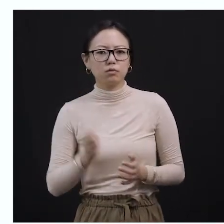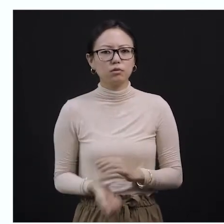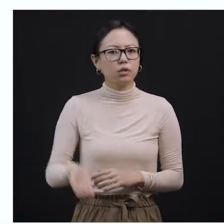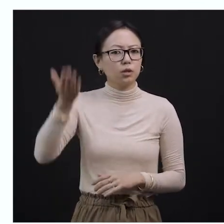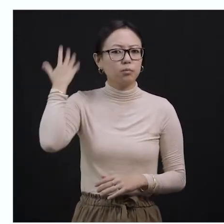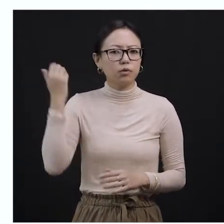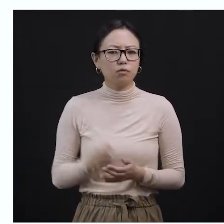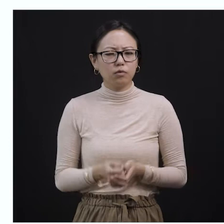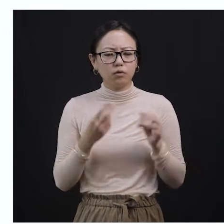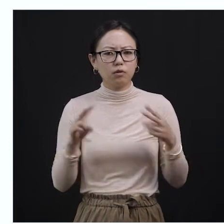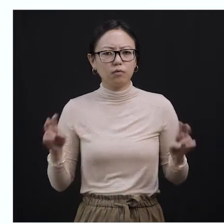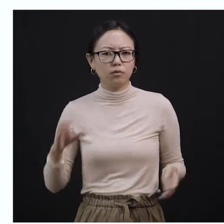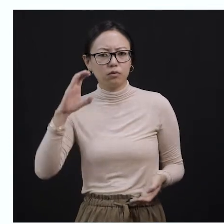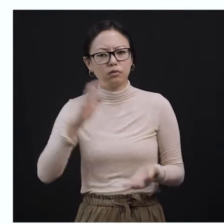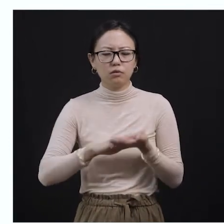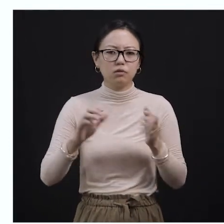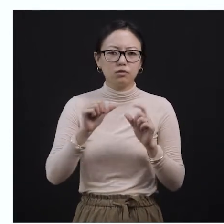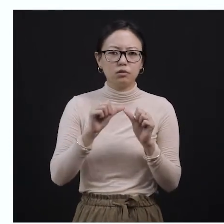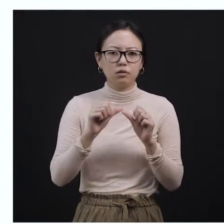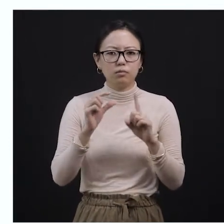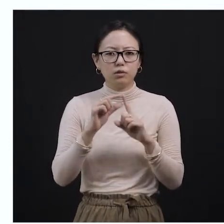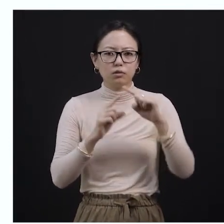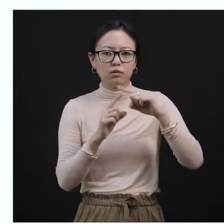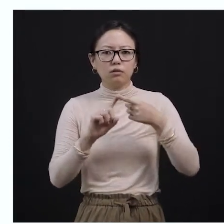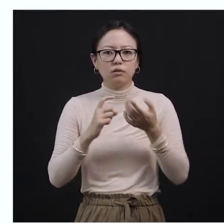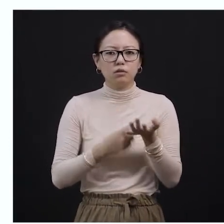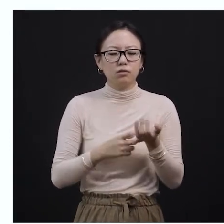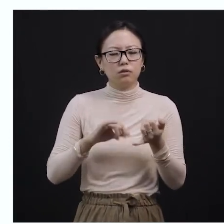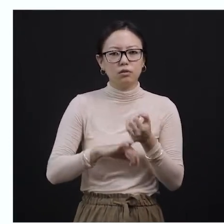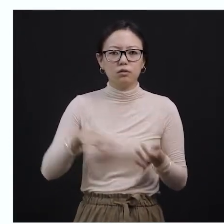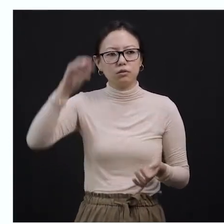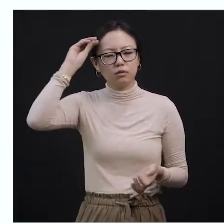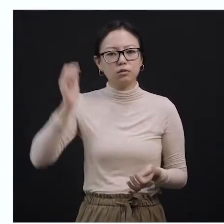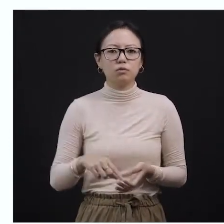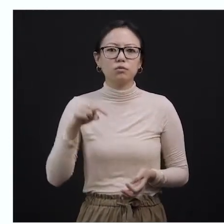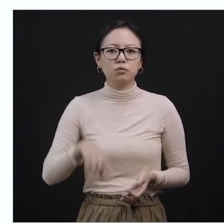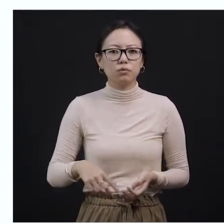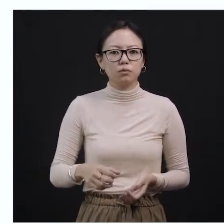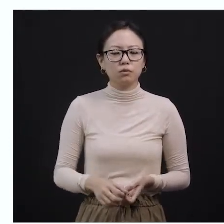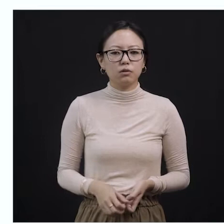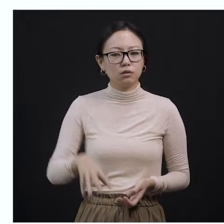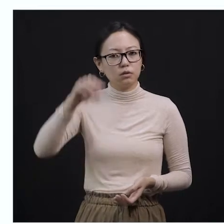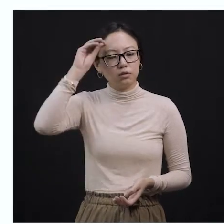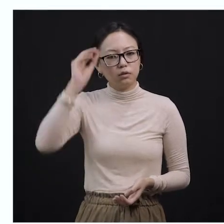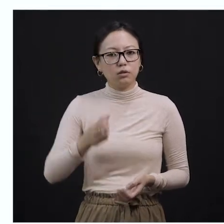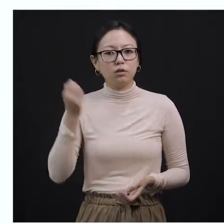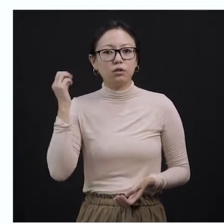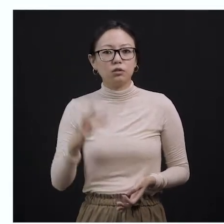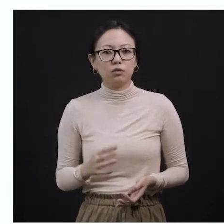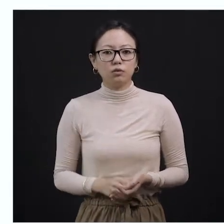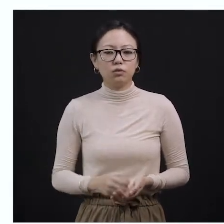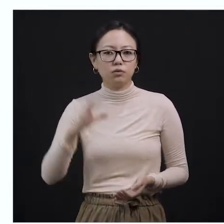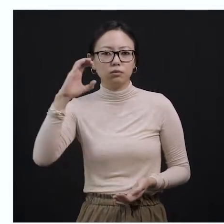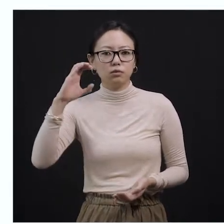through different chapters in the last videos. Now, today we will learn about a new chapter. The number of the chapter